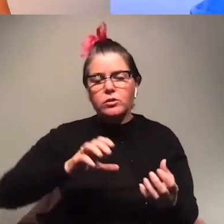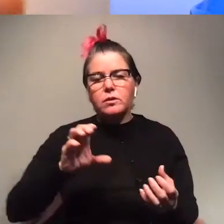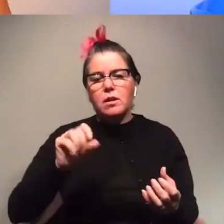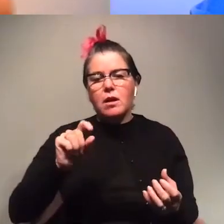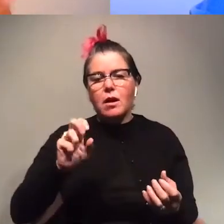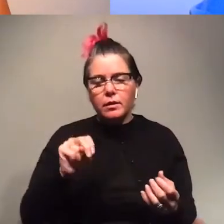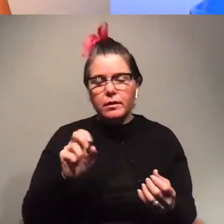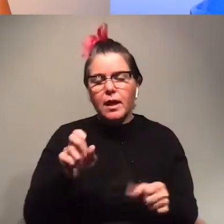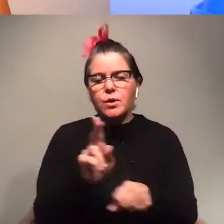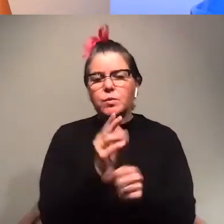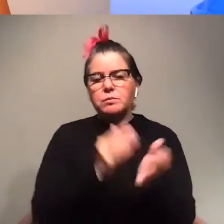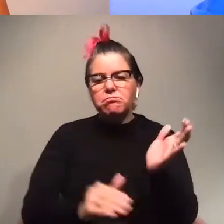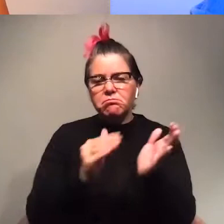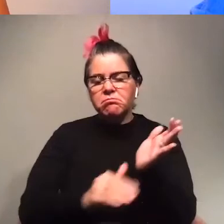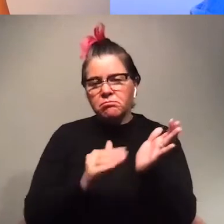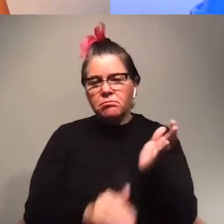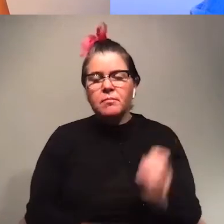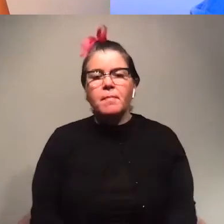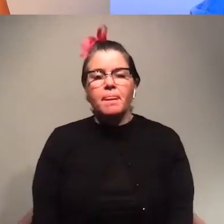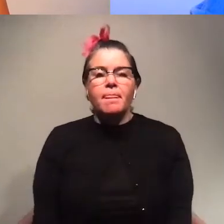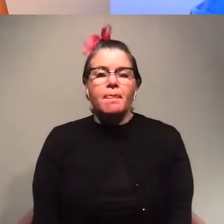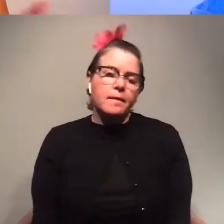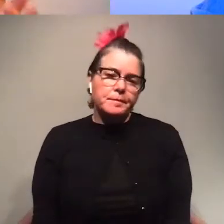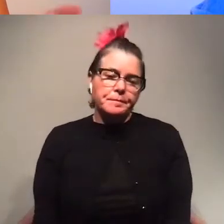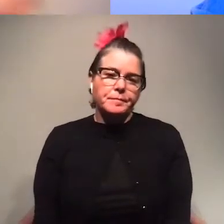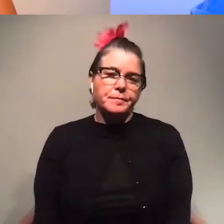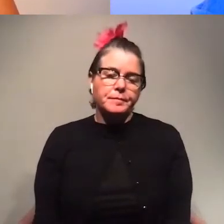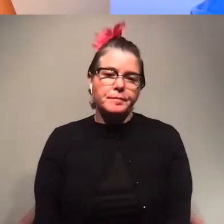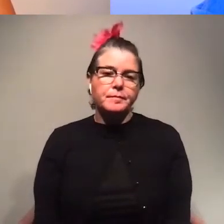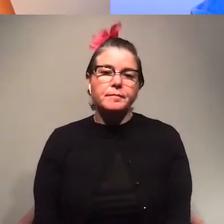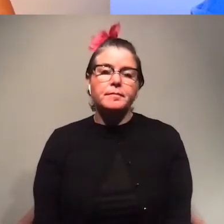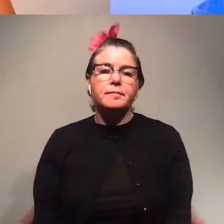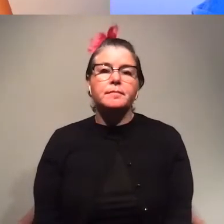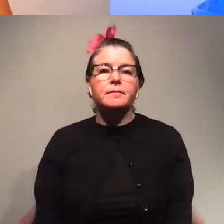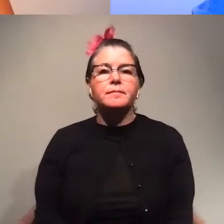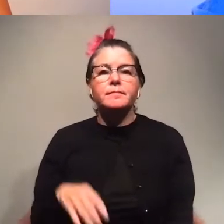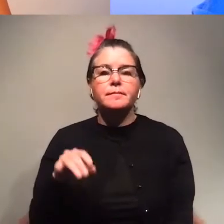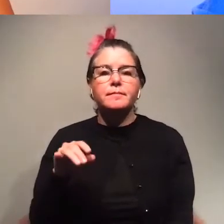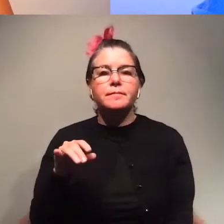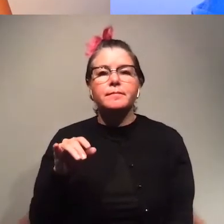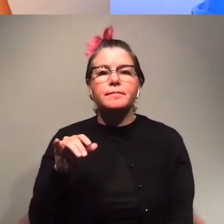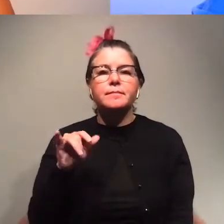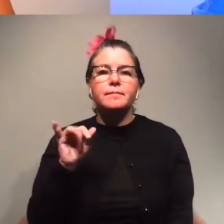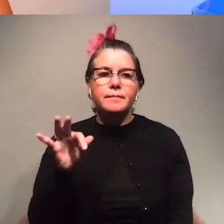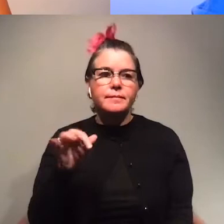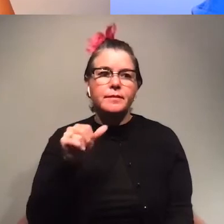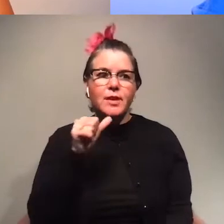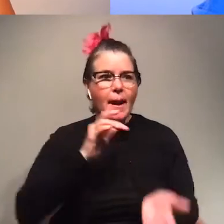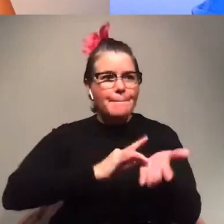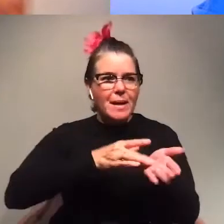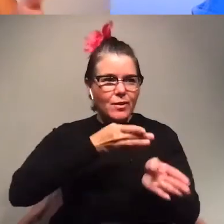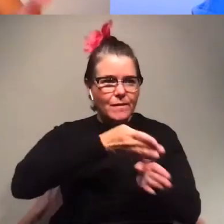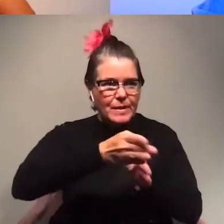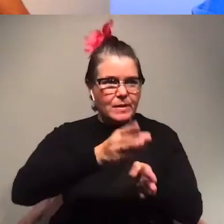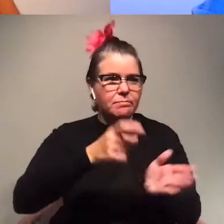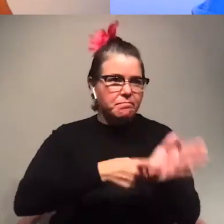just reuse them over and over again as you need them. So unless you're like actually in like, you know, doing research or like the medical field where you need like